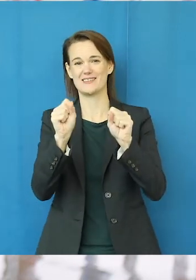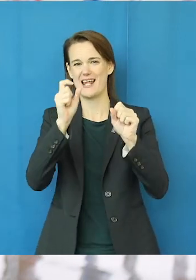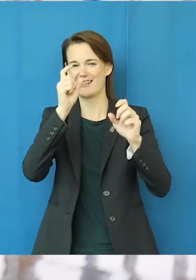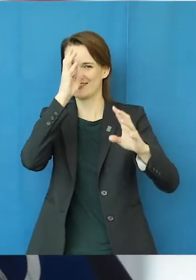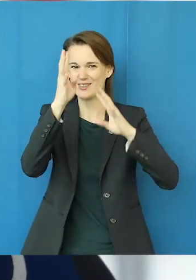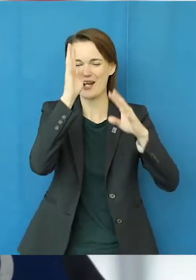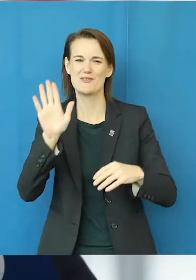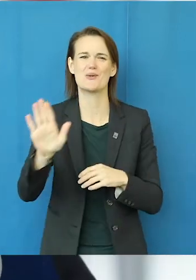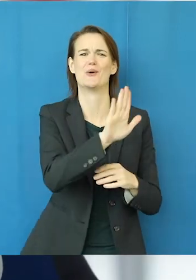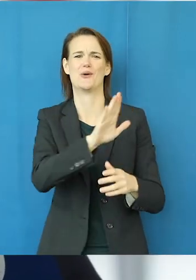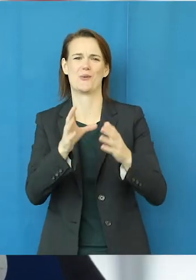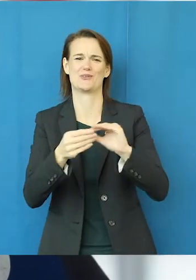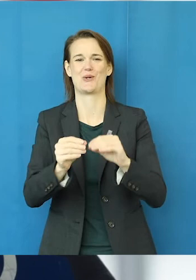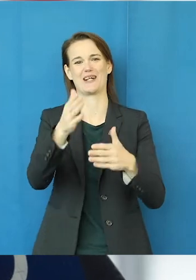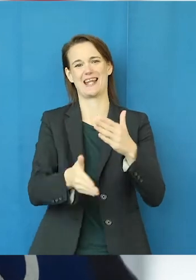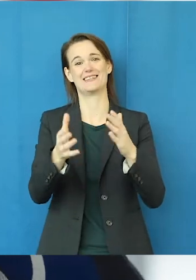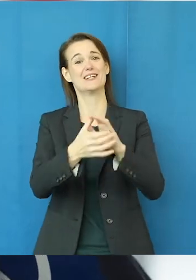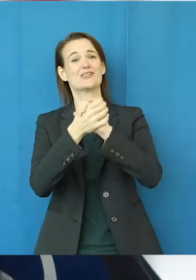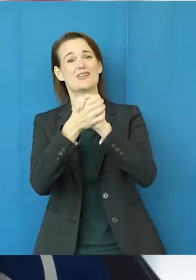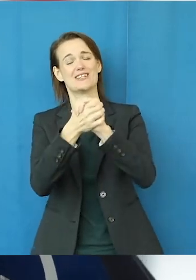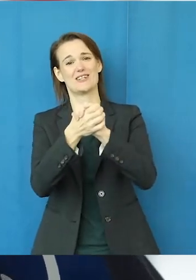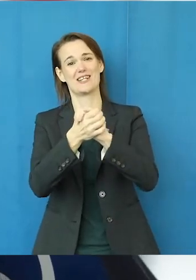endings. Congratulations, NSCC,